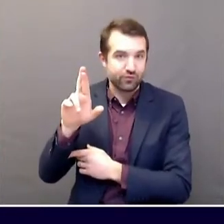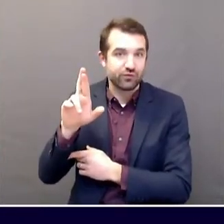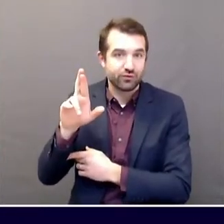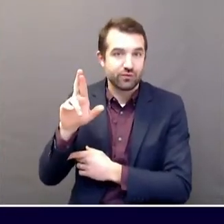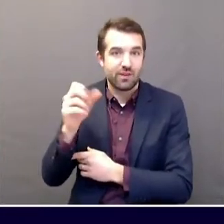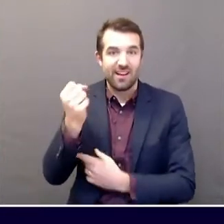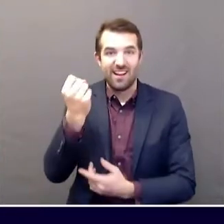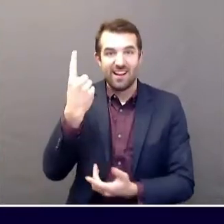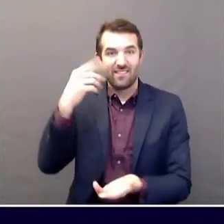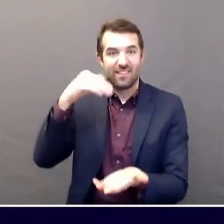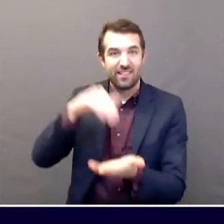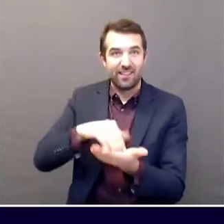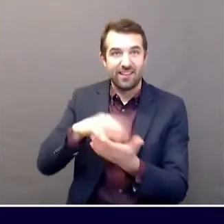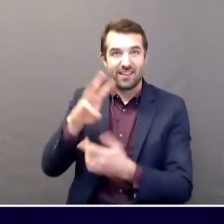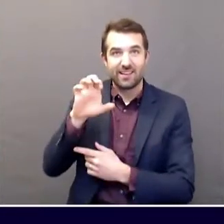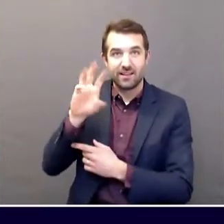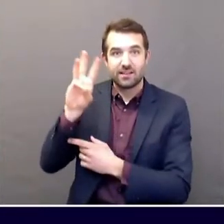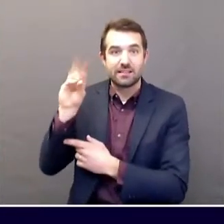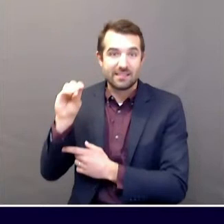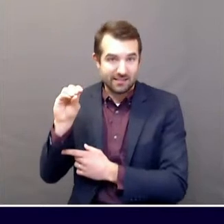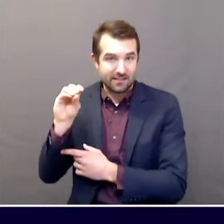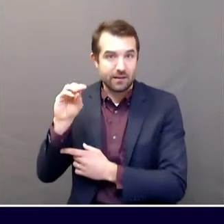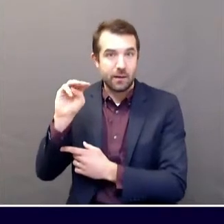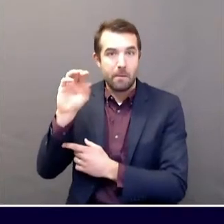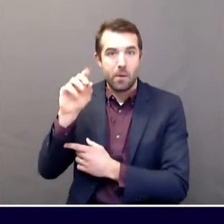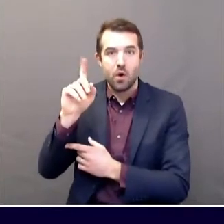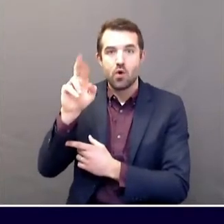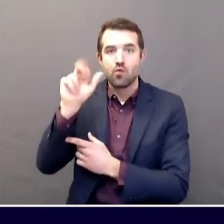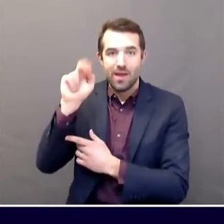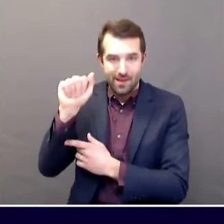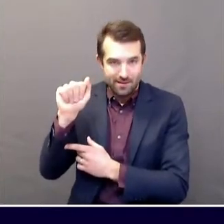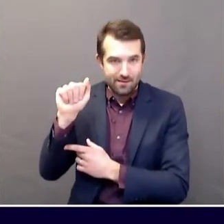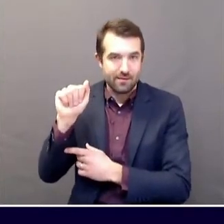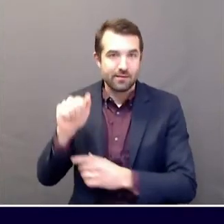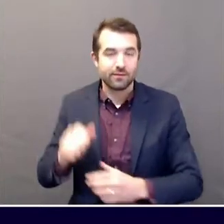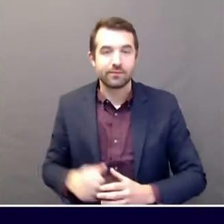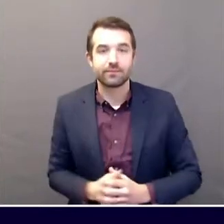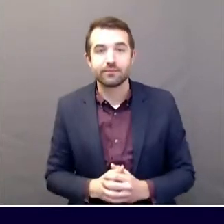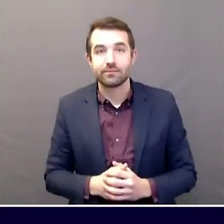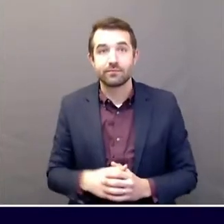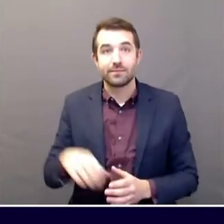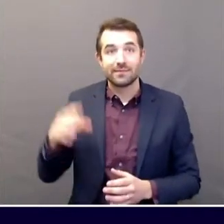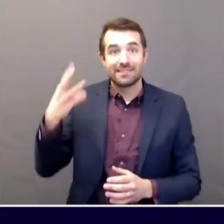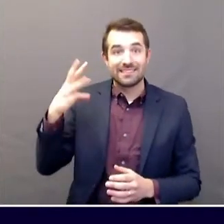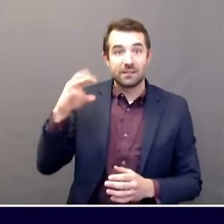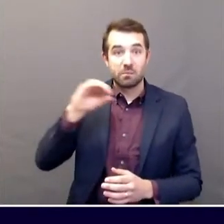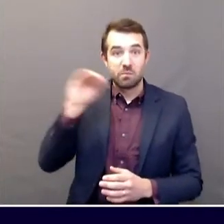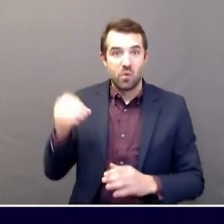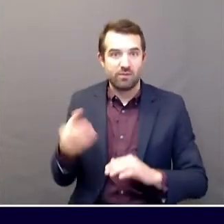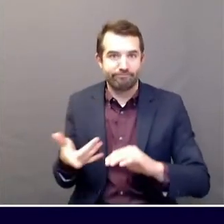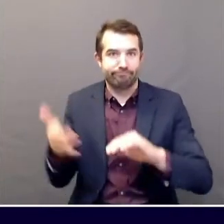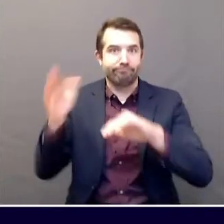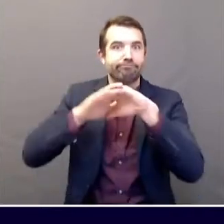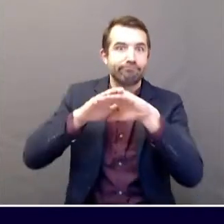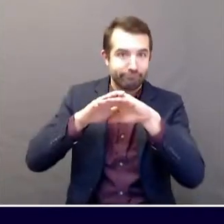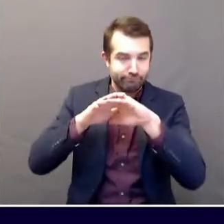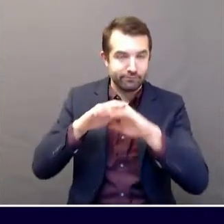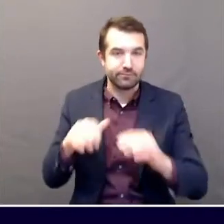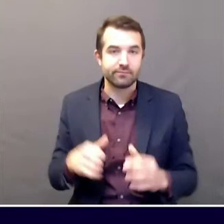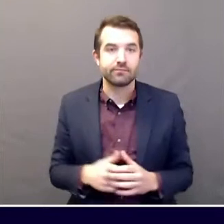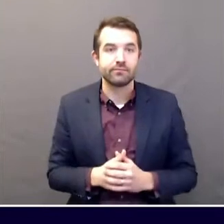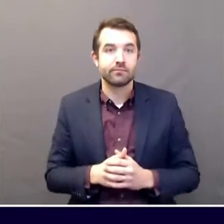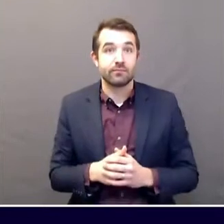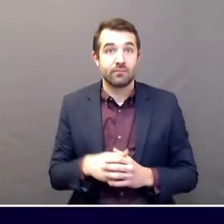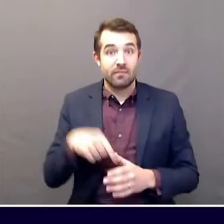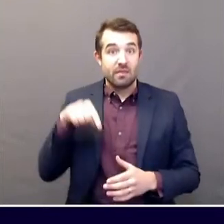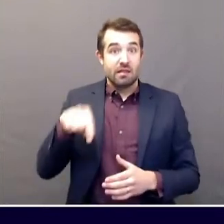of the Moderna vaccine. This represents an increase of 16% compared to what we have received or are receiving this